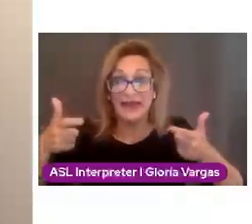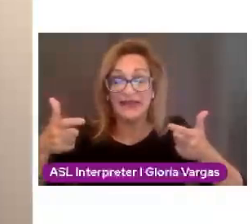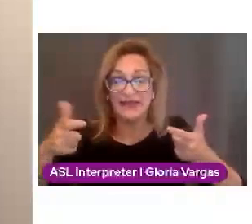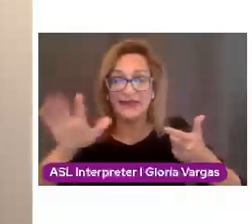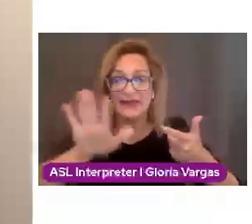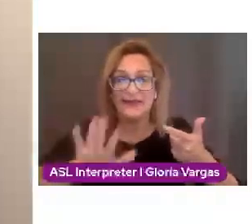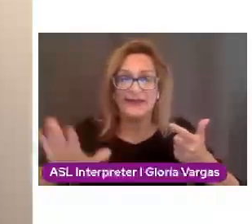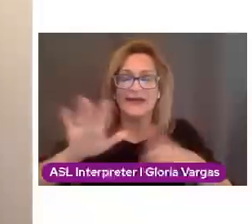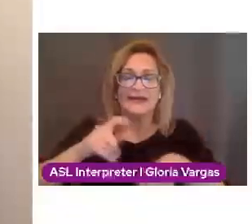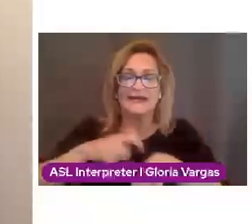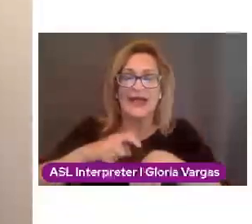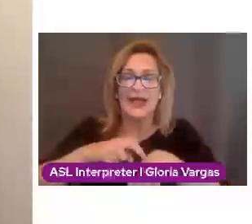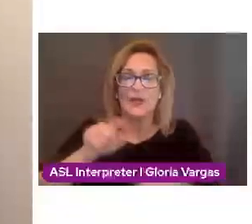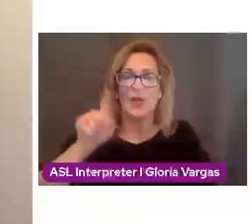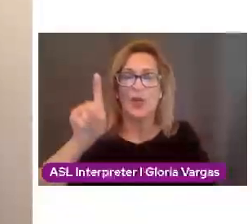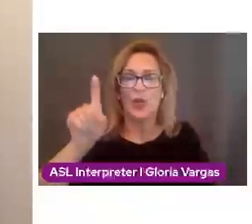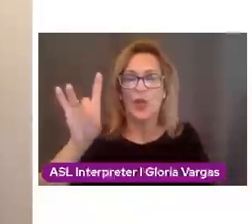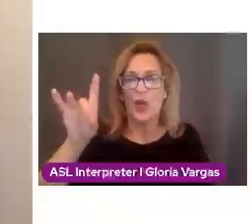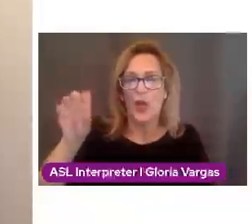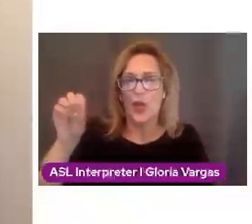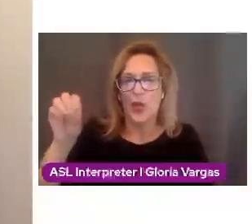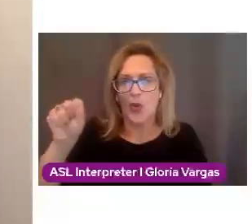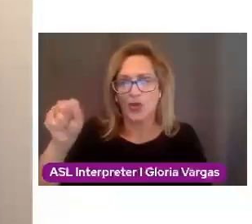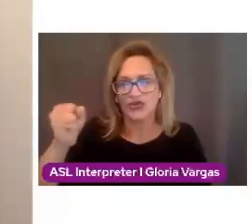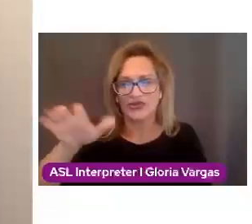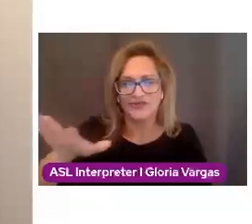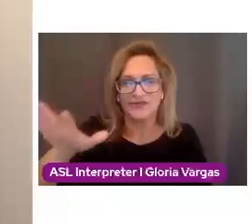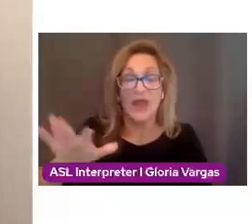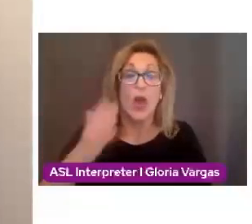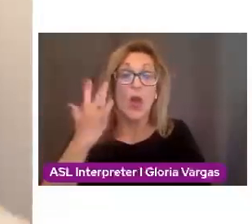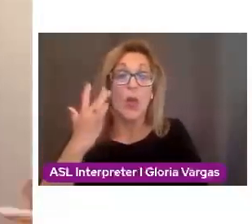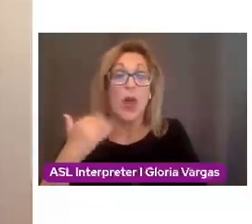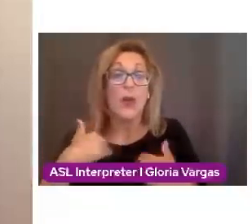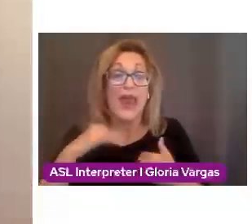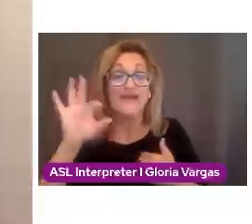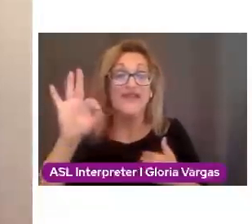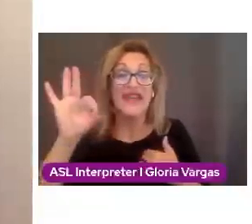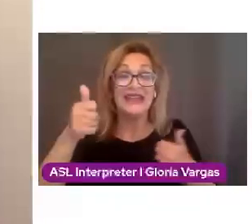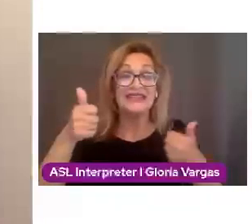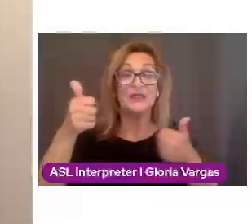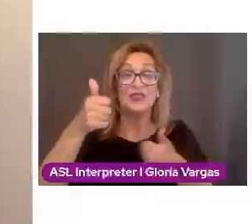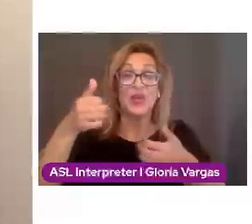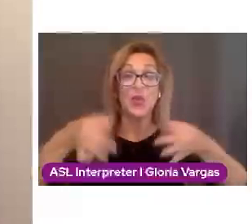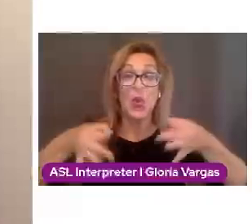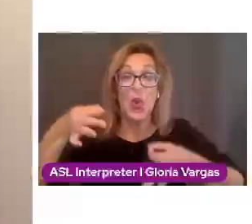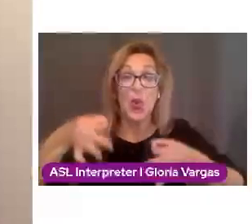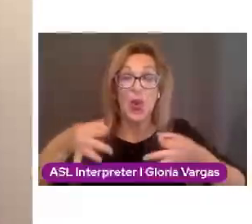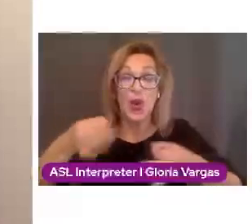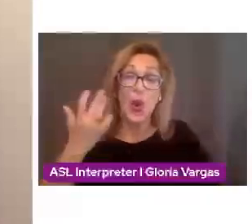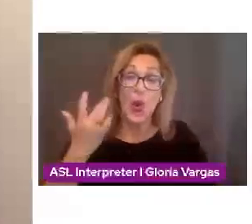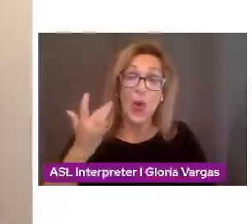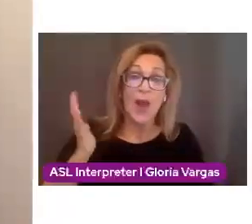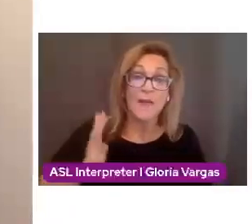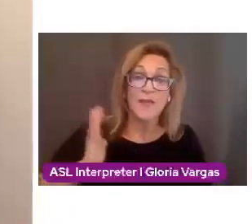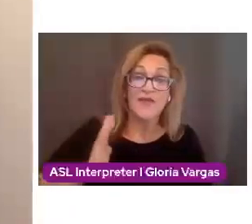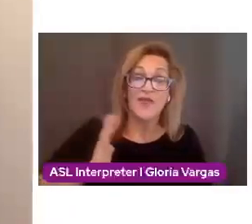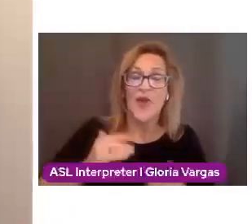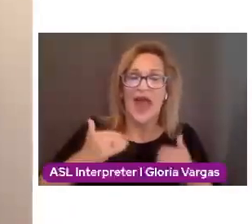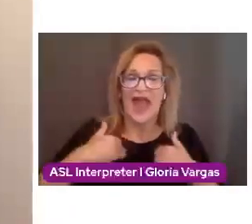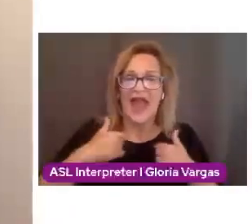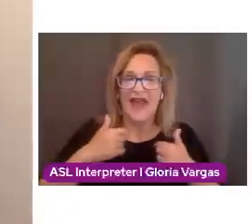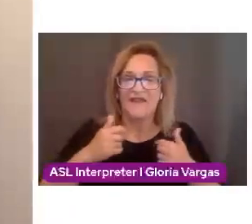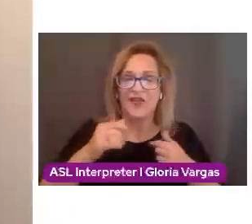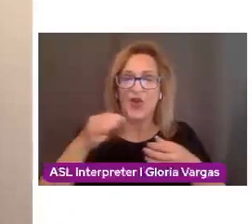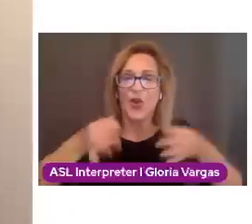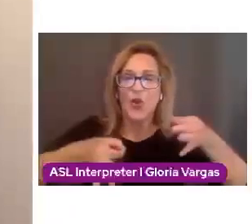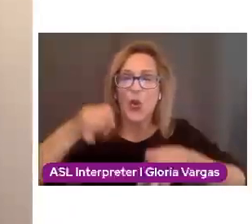1800s. The reason we have 9 Supreme Court justices was because at the time there were 9 circuit courts. We have